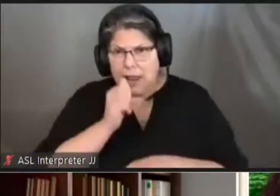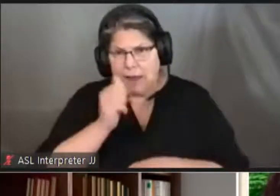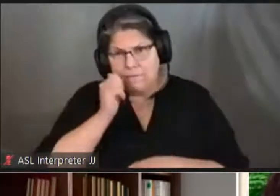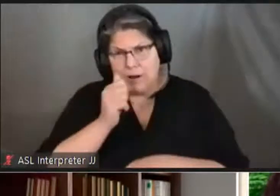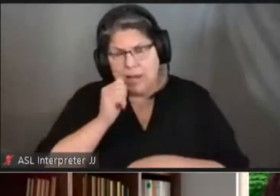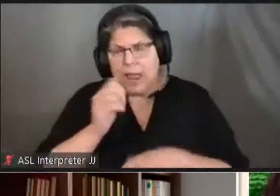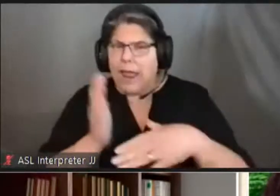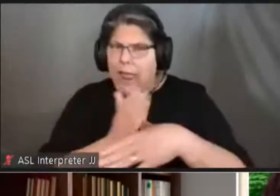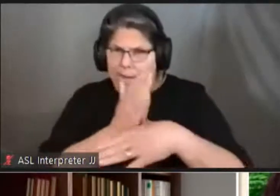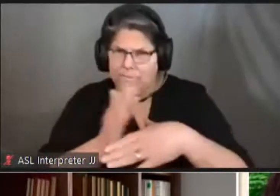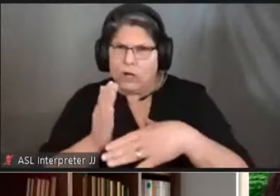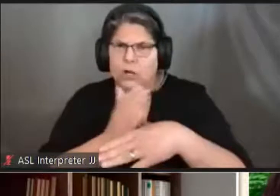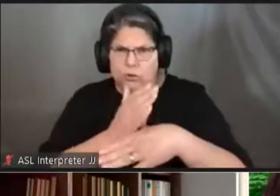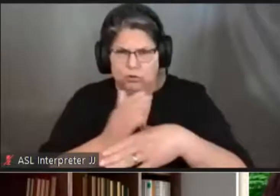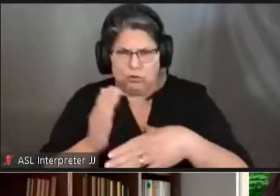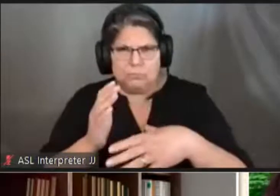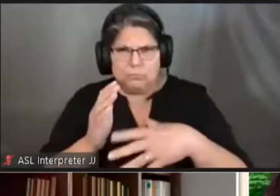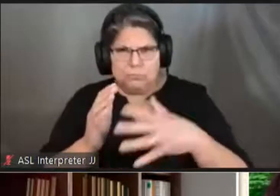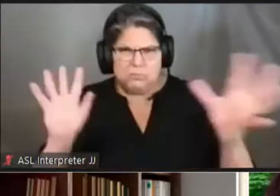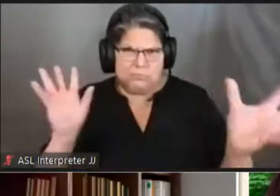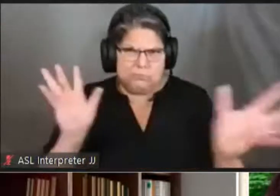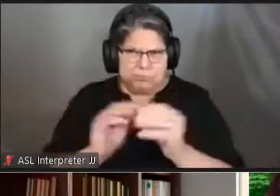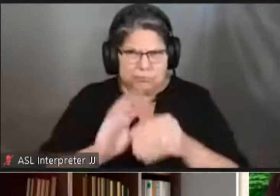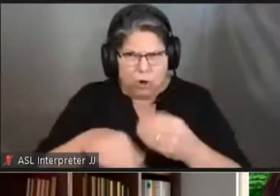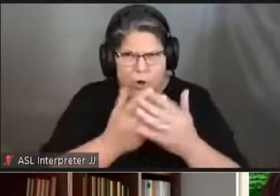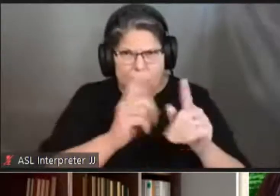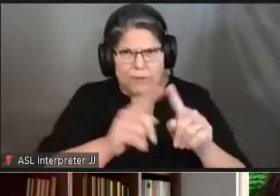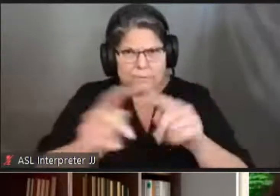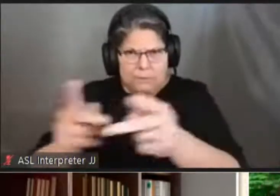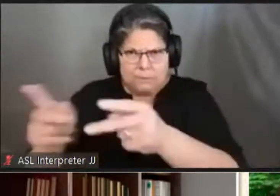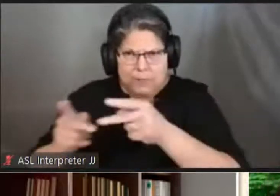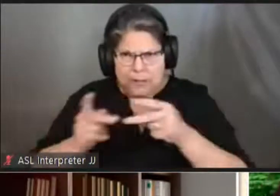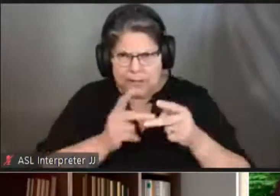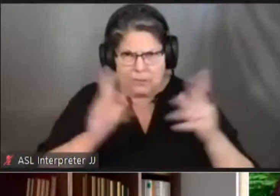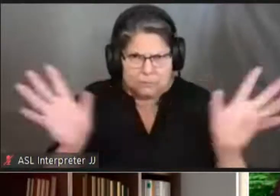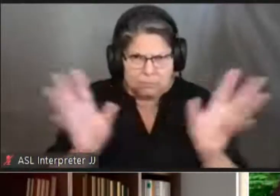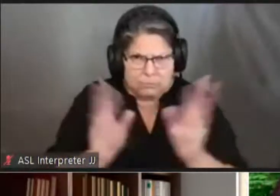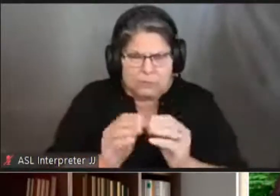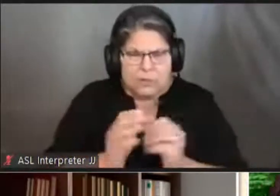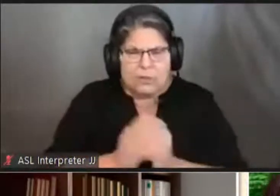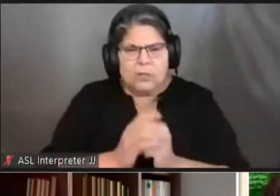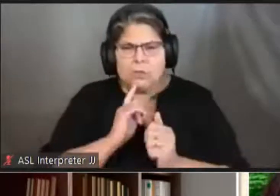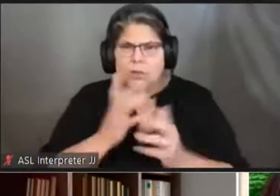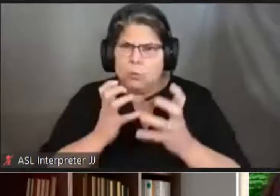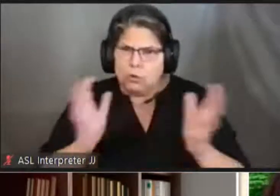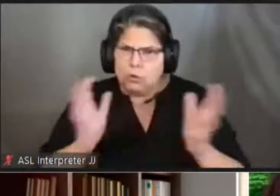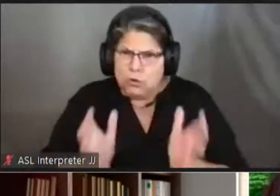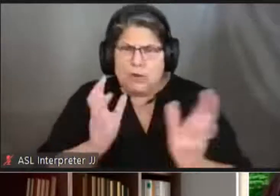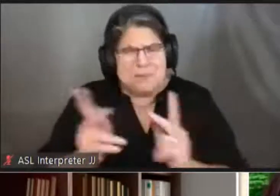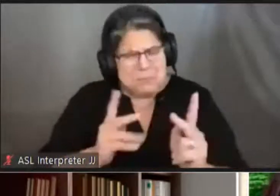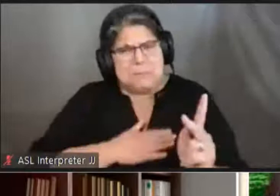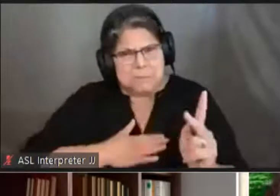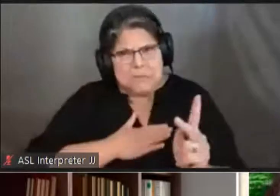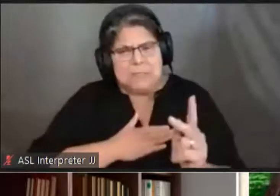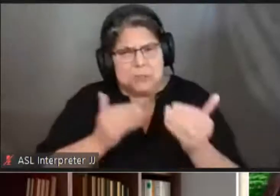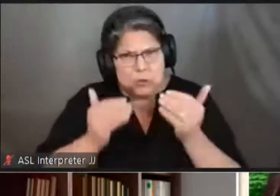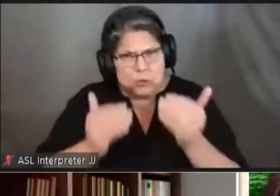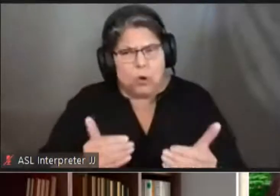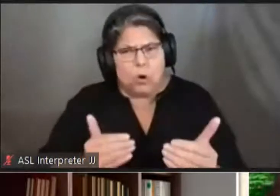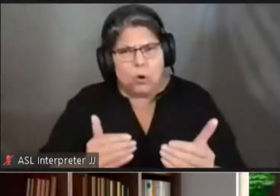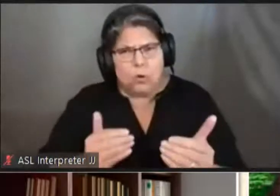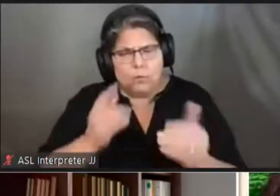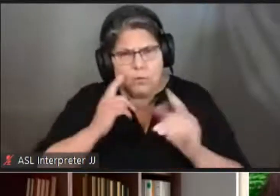across the events. So certainly we want to encourage people to participate in all of our testing